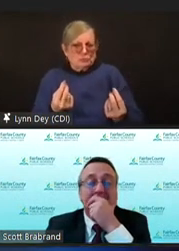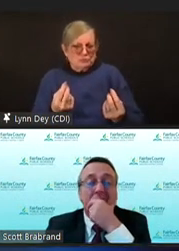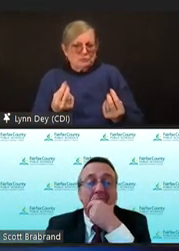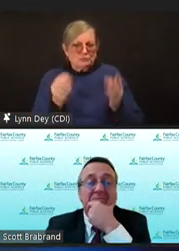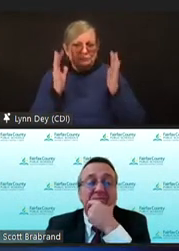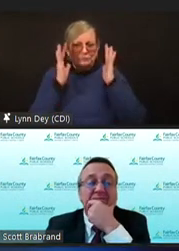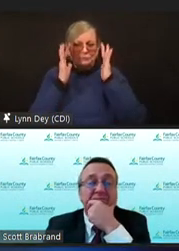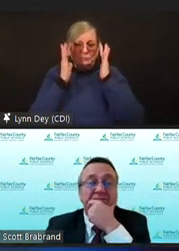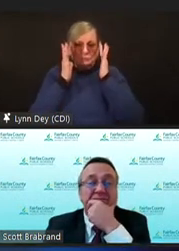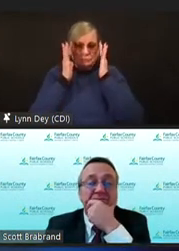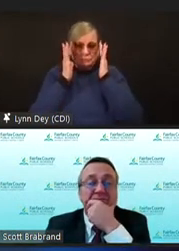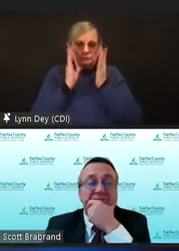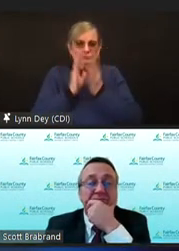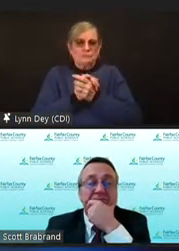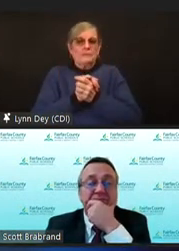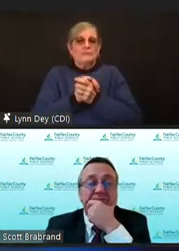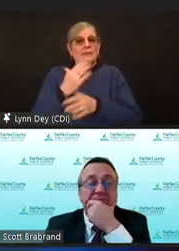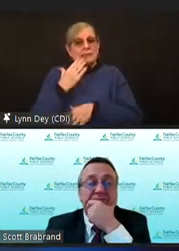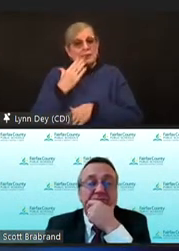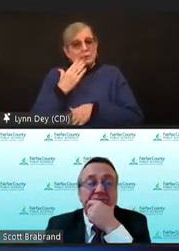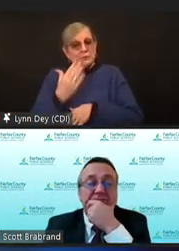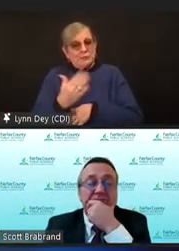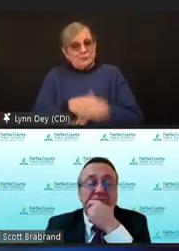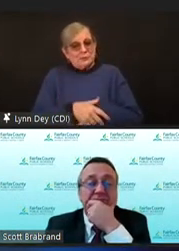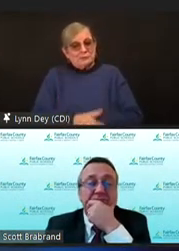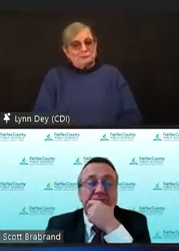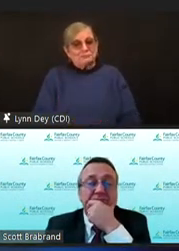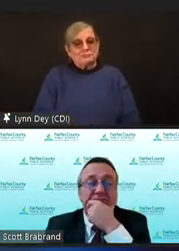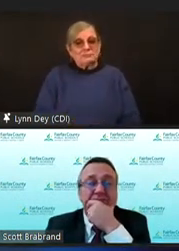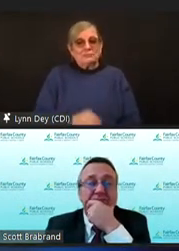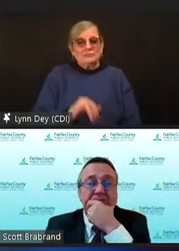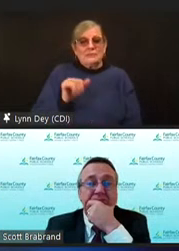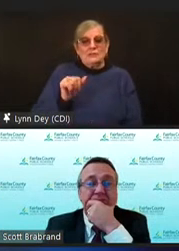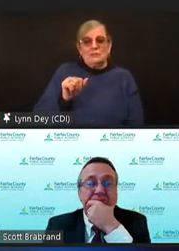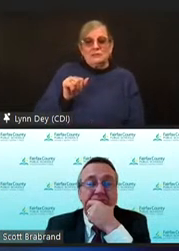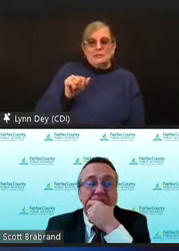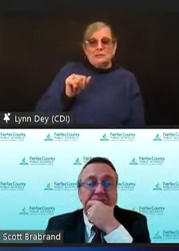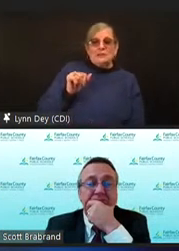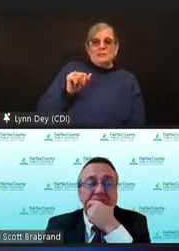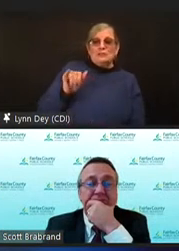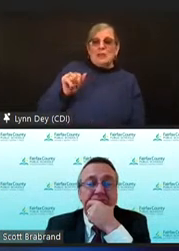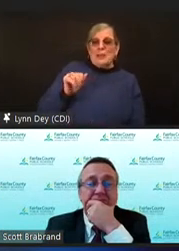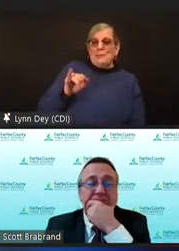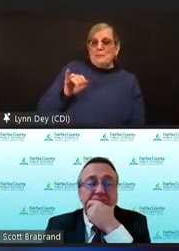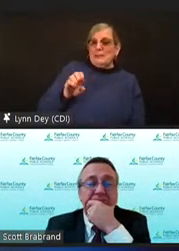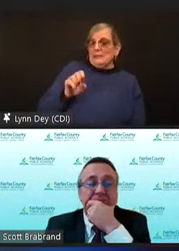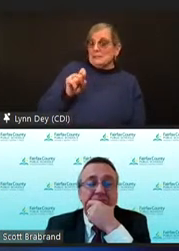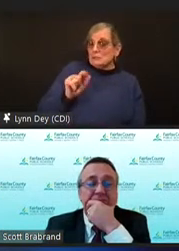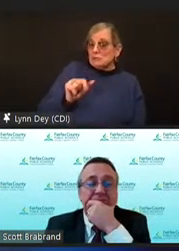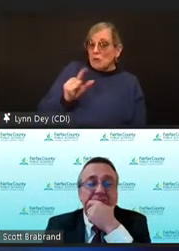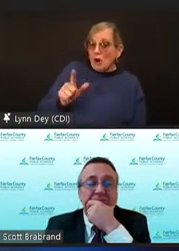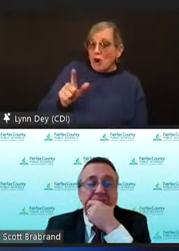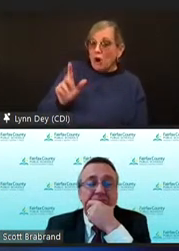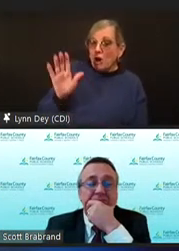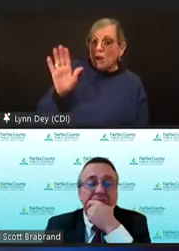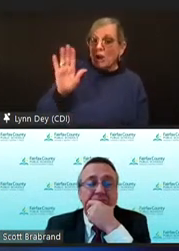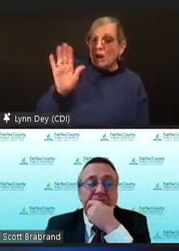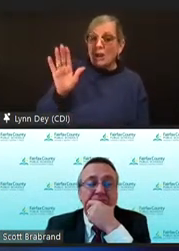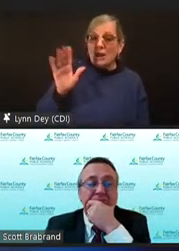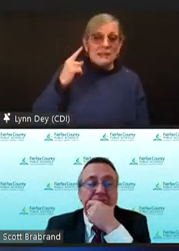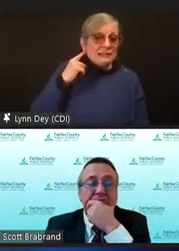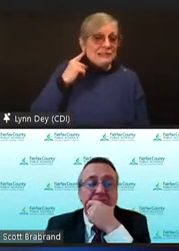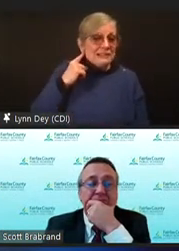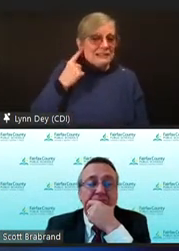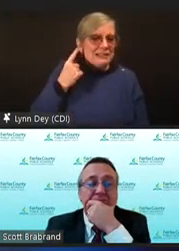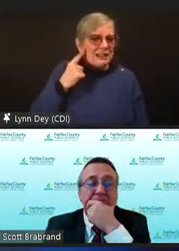Okay. Thank you. And so Jamie Stahl, that we tried to reach, who we tried to reach earlier, we believe she is